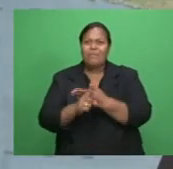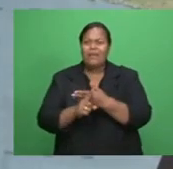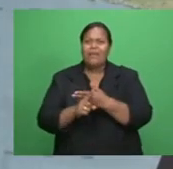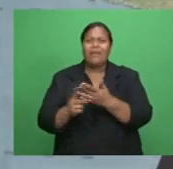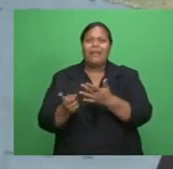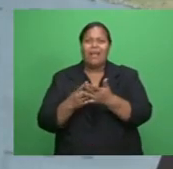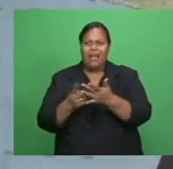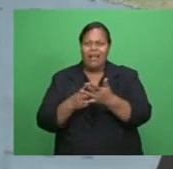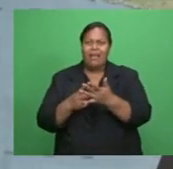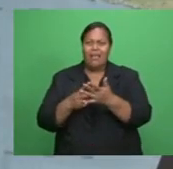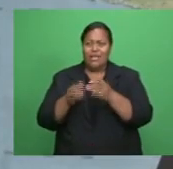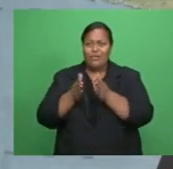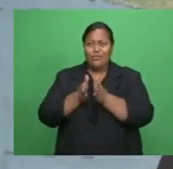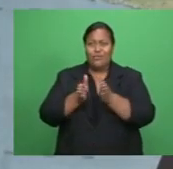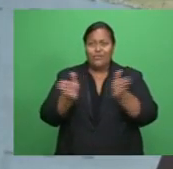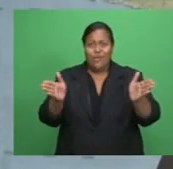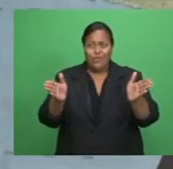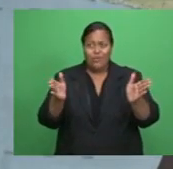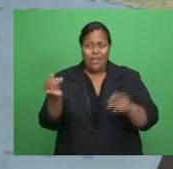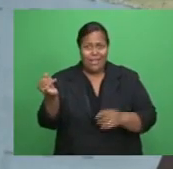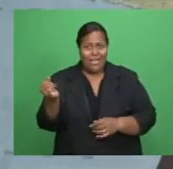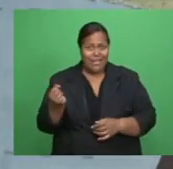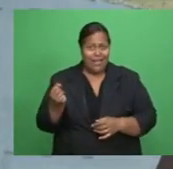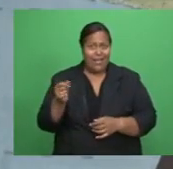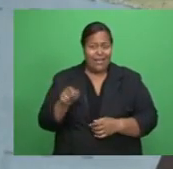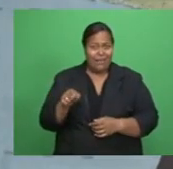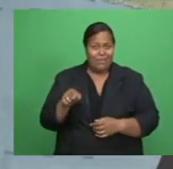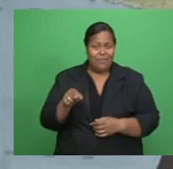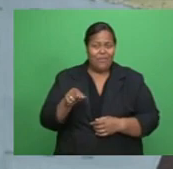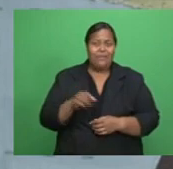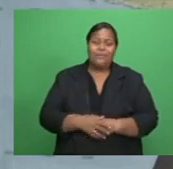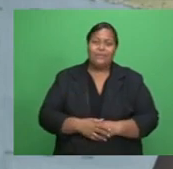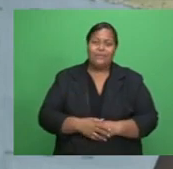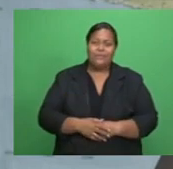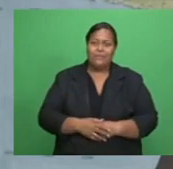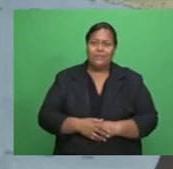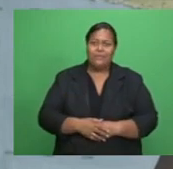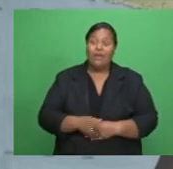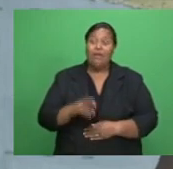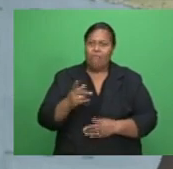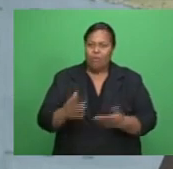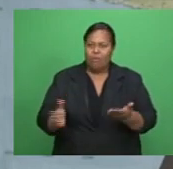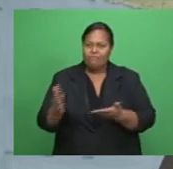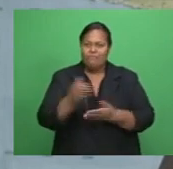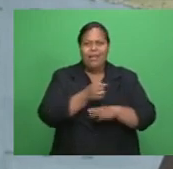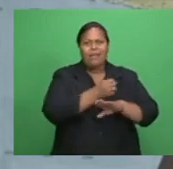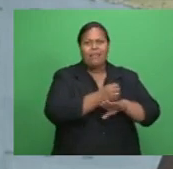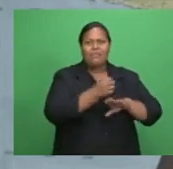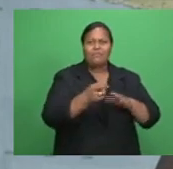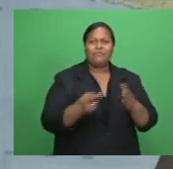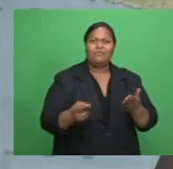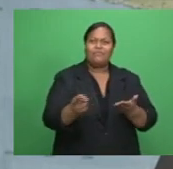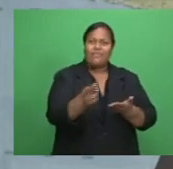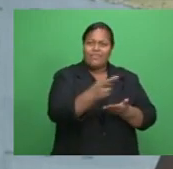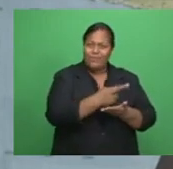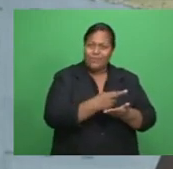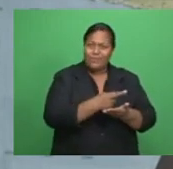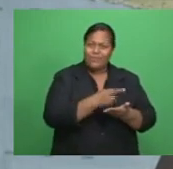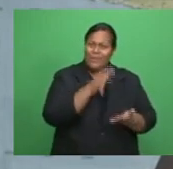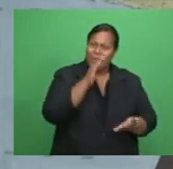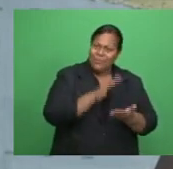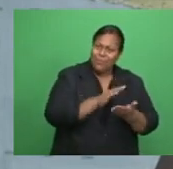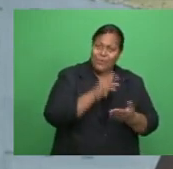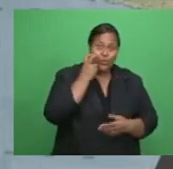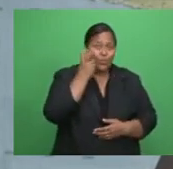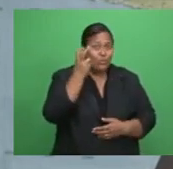overall income that has been generated for government revenue. Tourism is